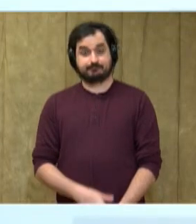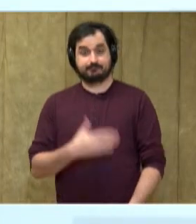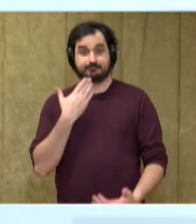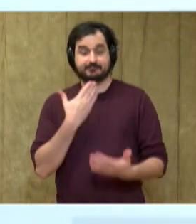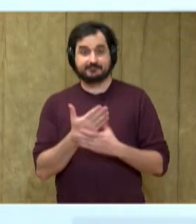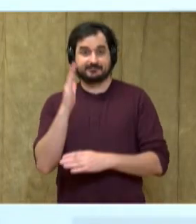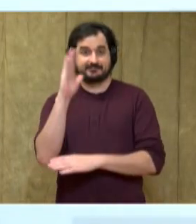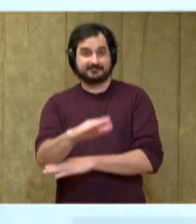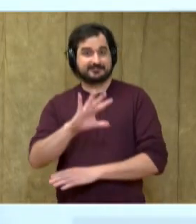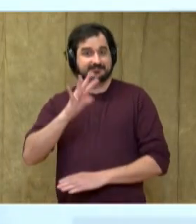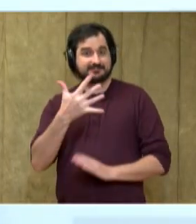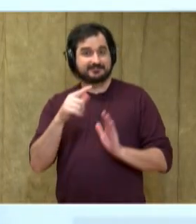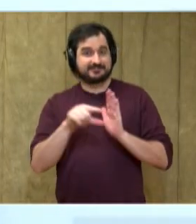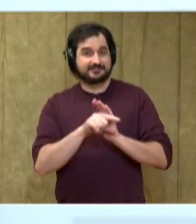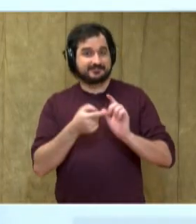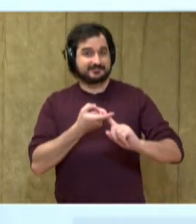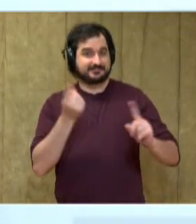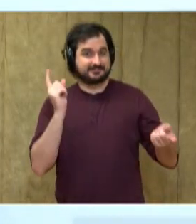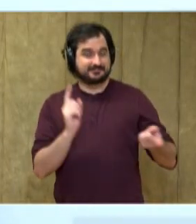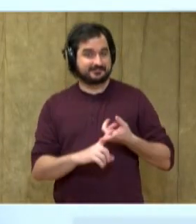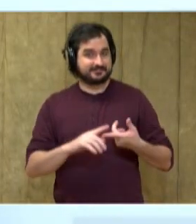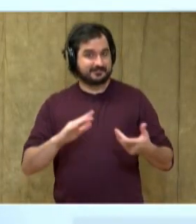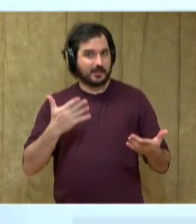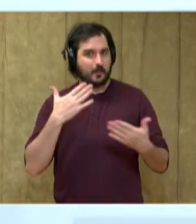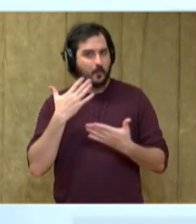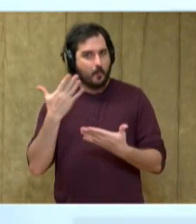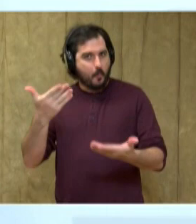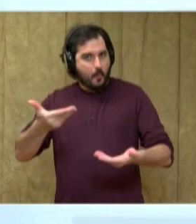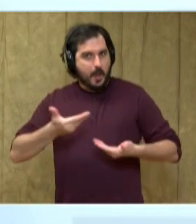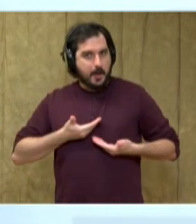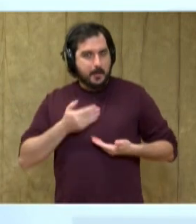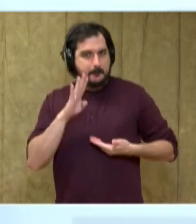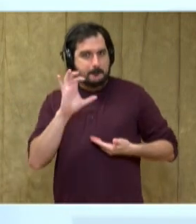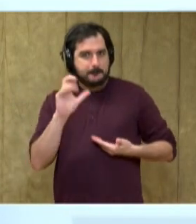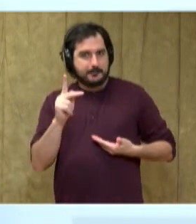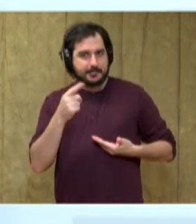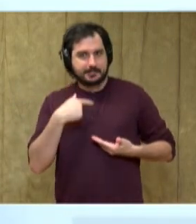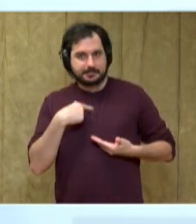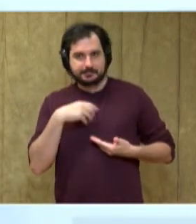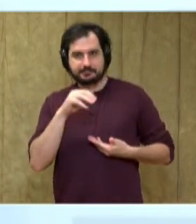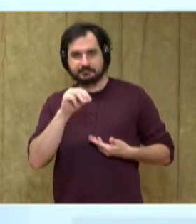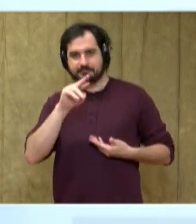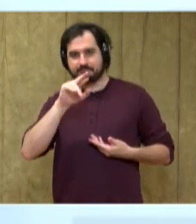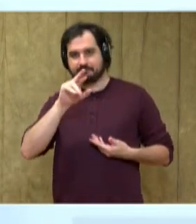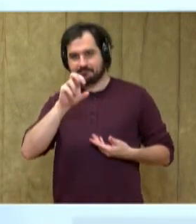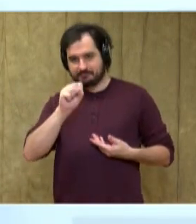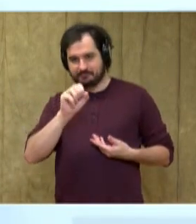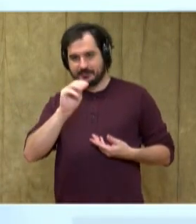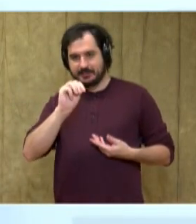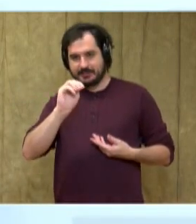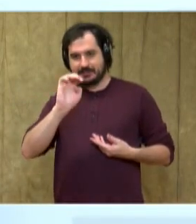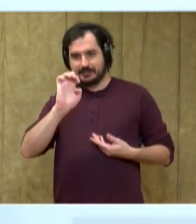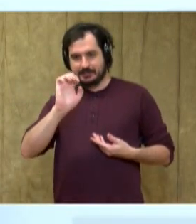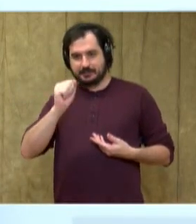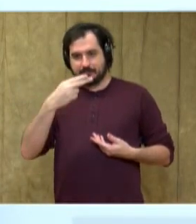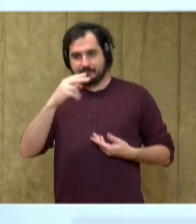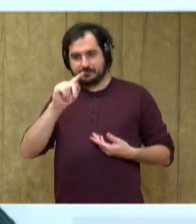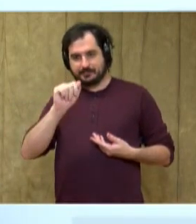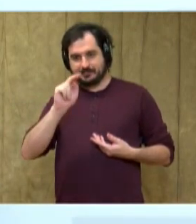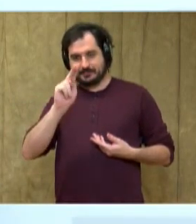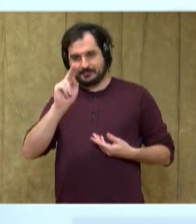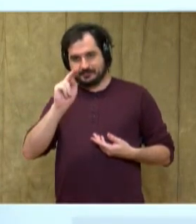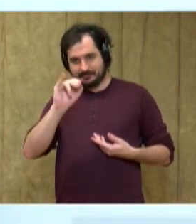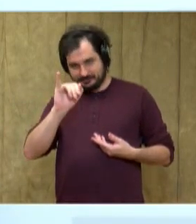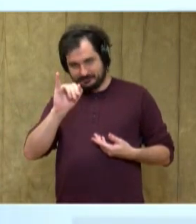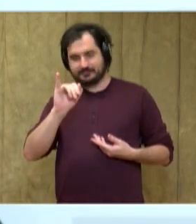Good afternoon, fifth grade friends. Welcome back. I am Mrs. Matani, and I'm so excited to have all of you back today. If this is your